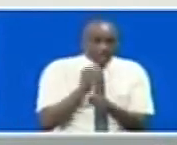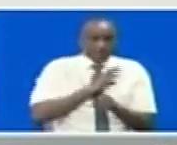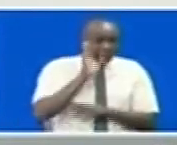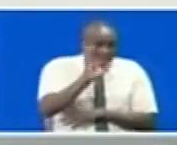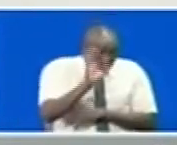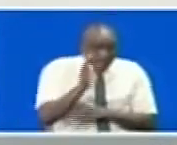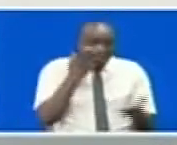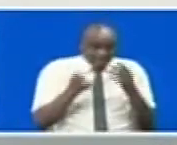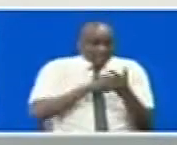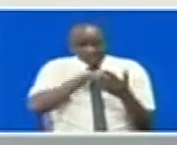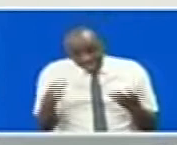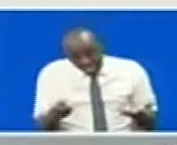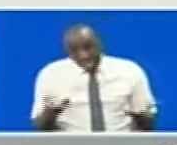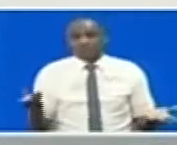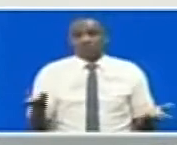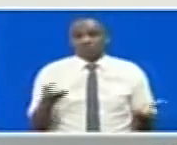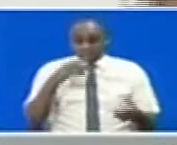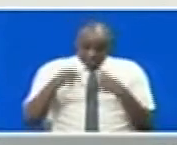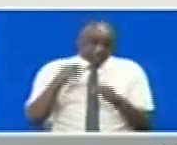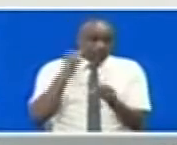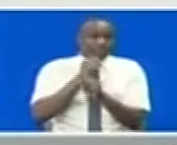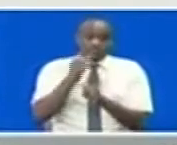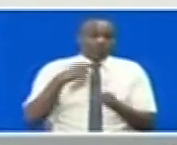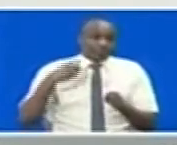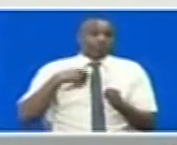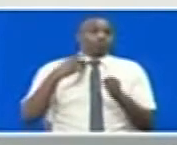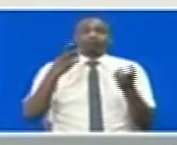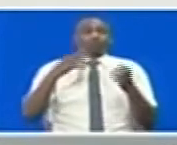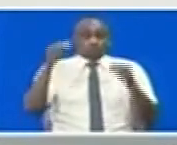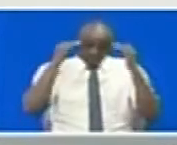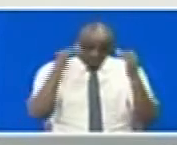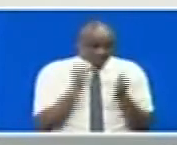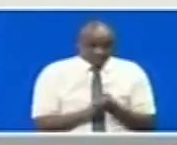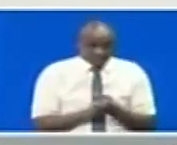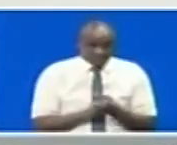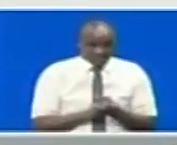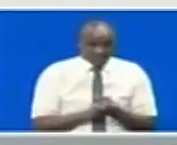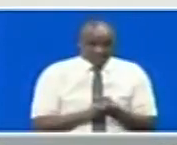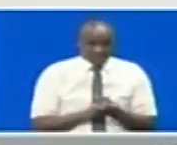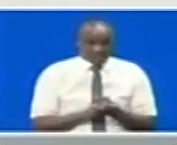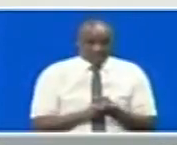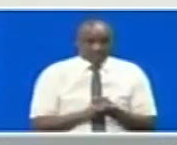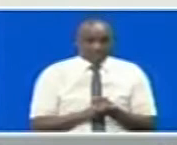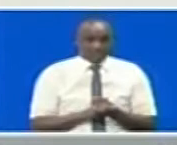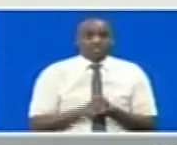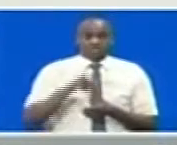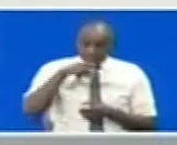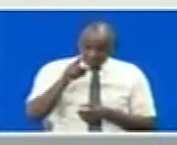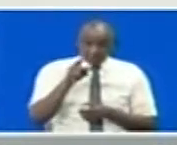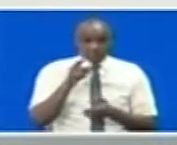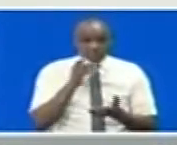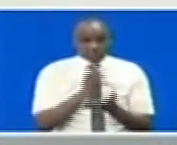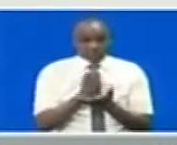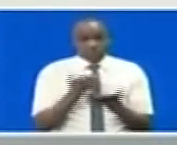is failing in this process of ensuring convictions? Well, first of all, you are wrong. You are absolutely